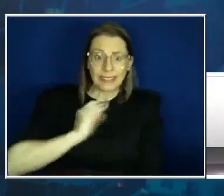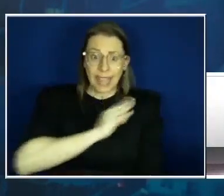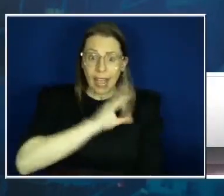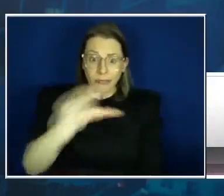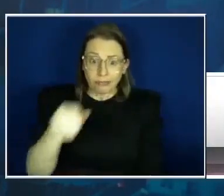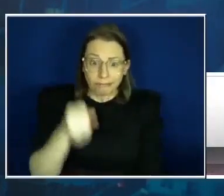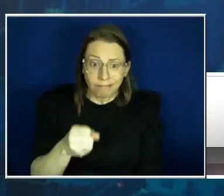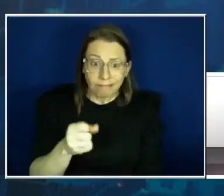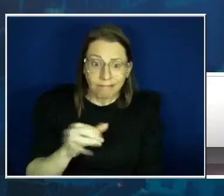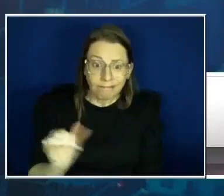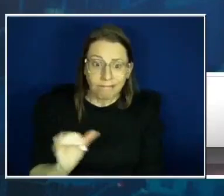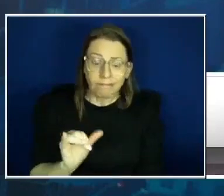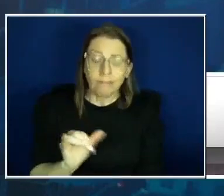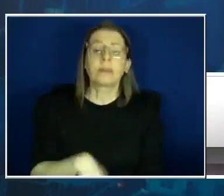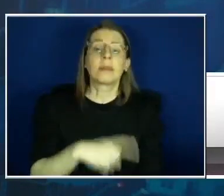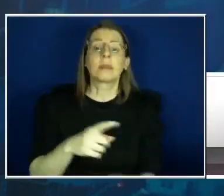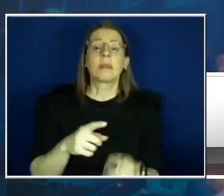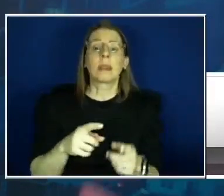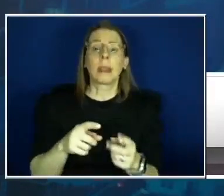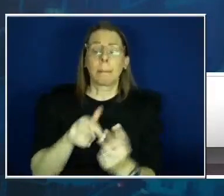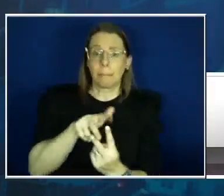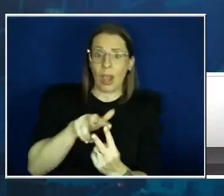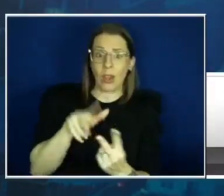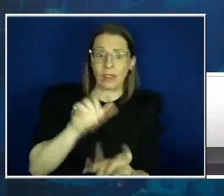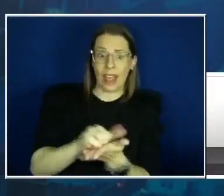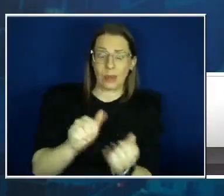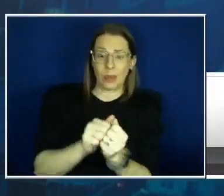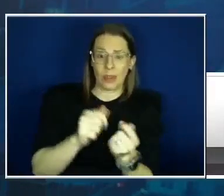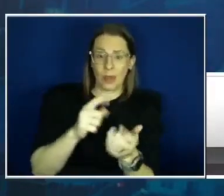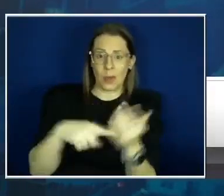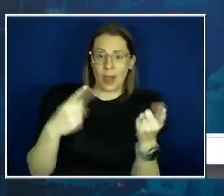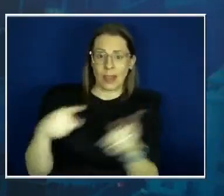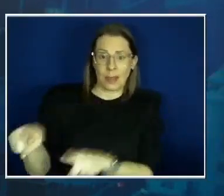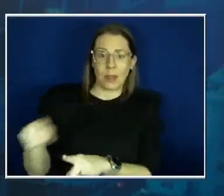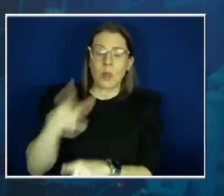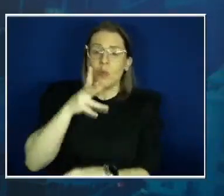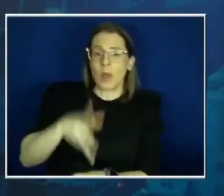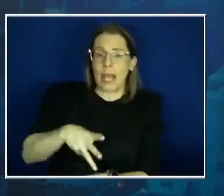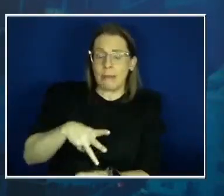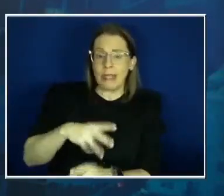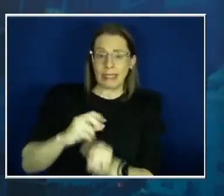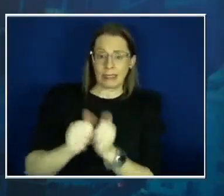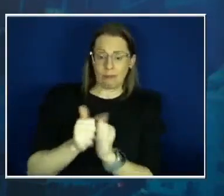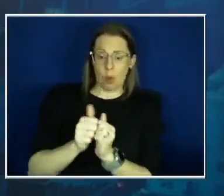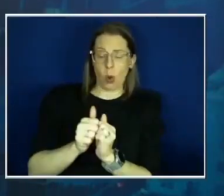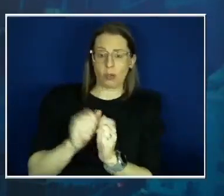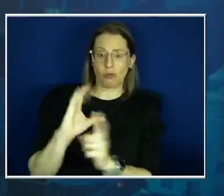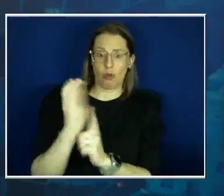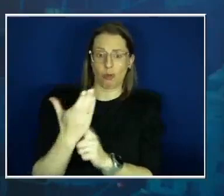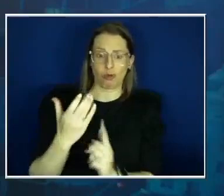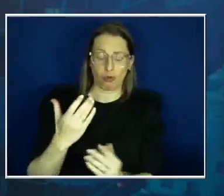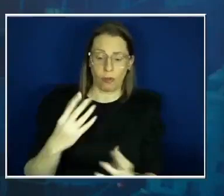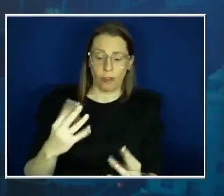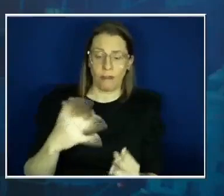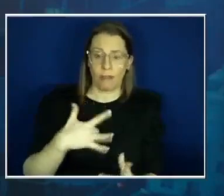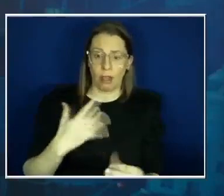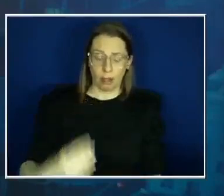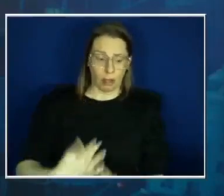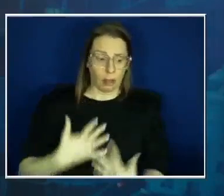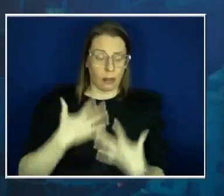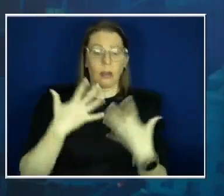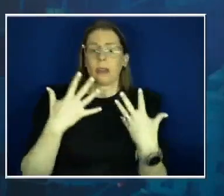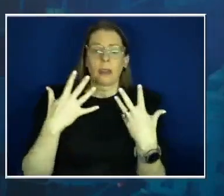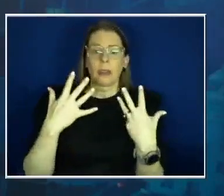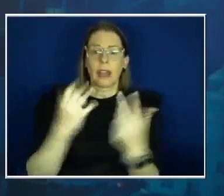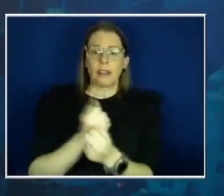excitement. And then you pair that with what's happening in women's sports culture, and you just feel the wave, especially, you know, with what's been going on with the